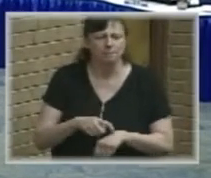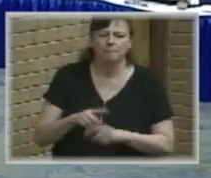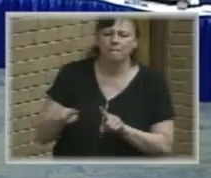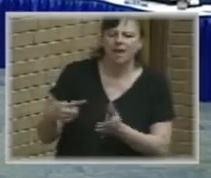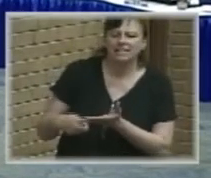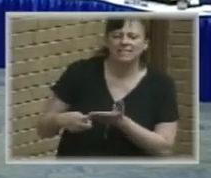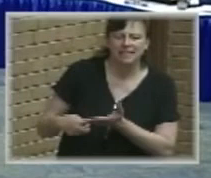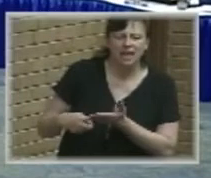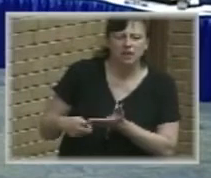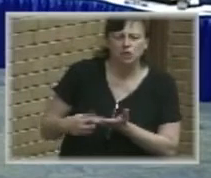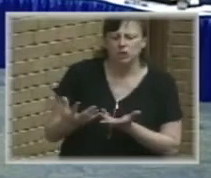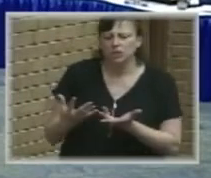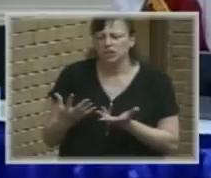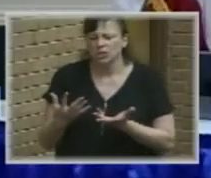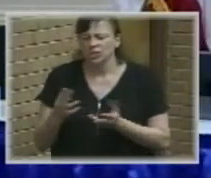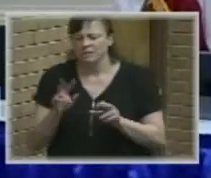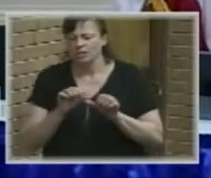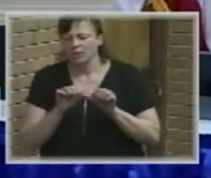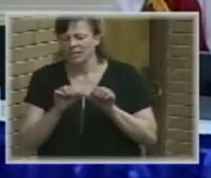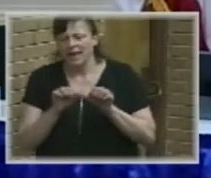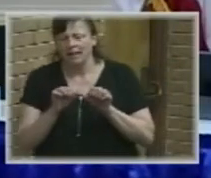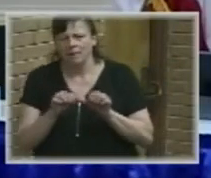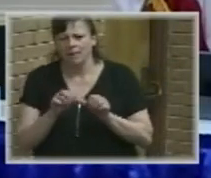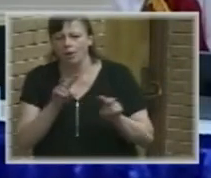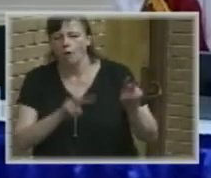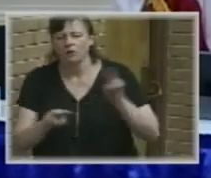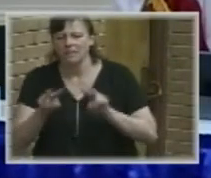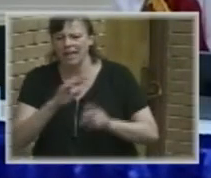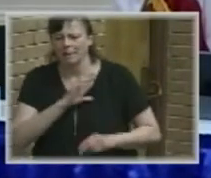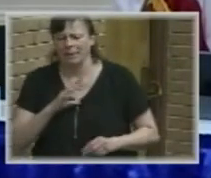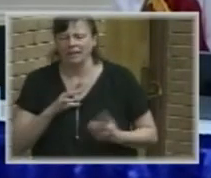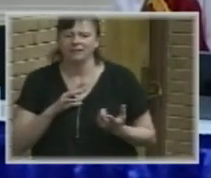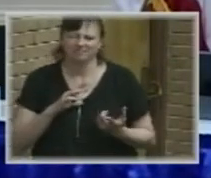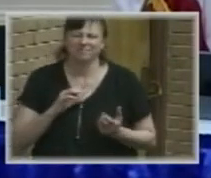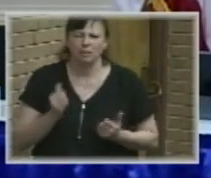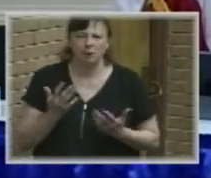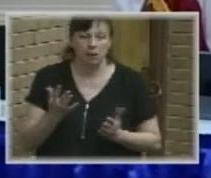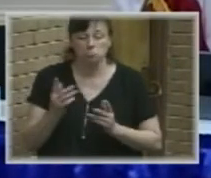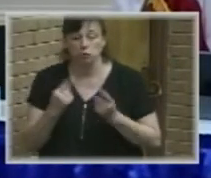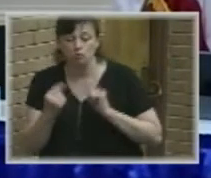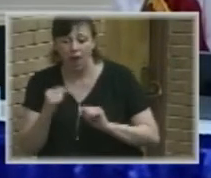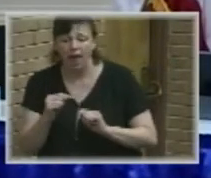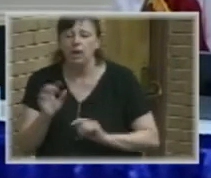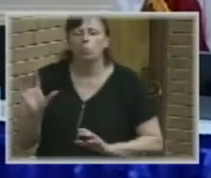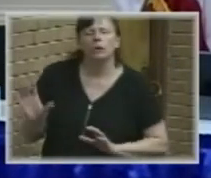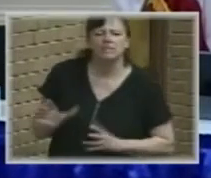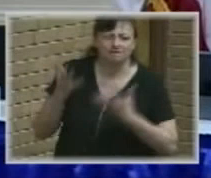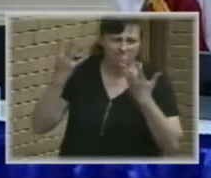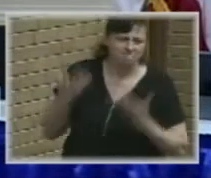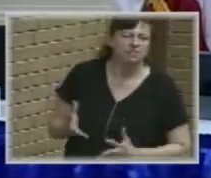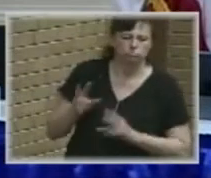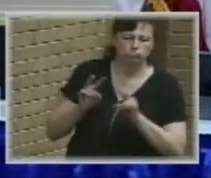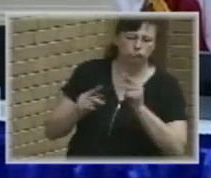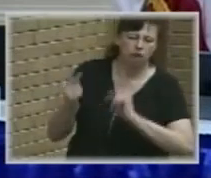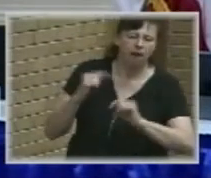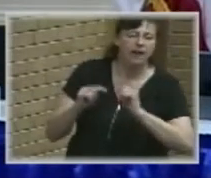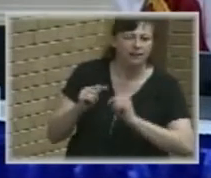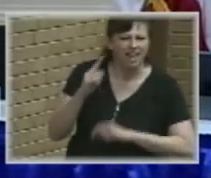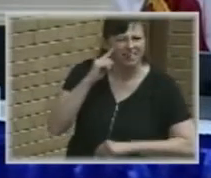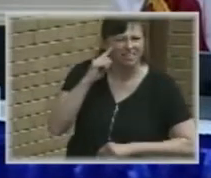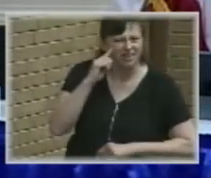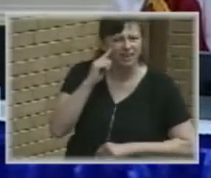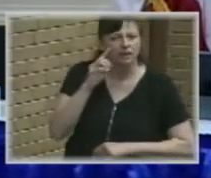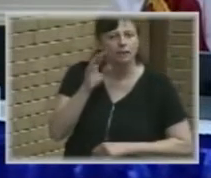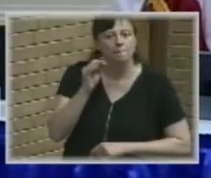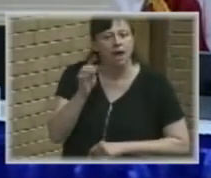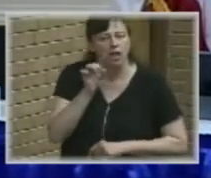with the Sustainability Oversight Committee, they recommended that we give it a try, and we did. And I think, Mike, what you